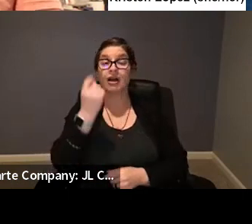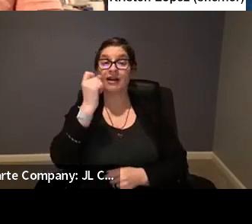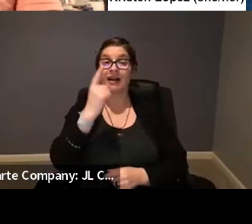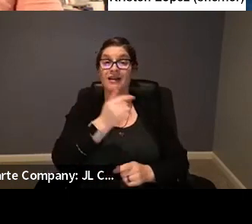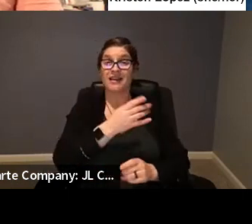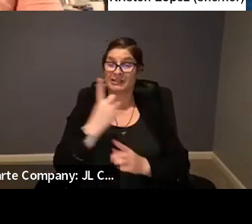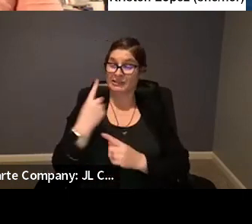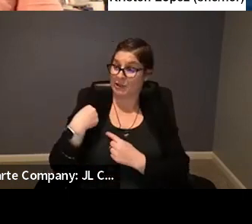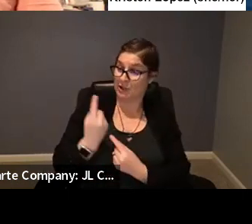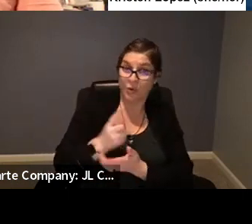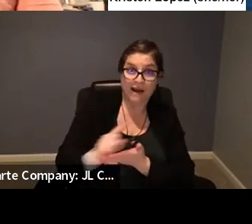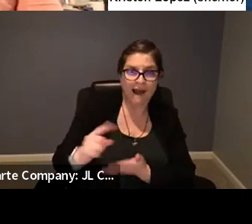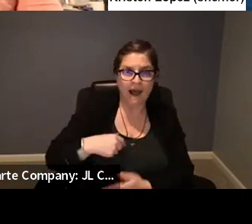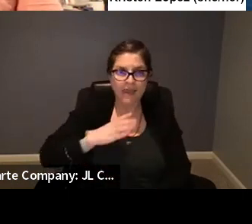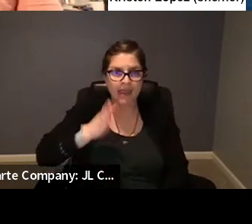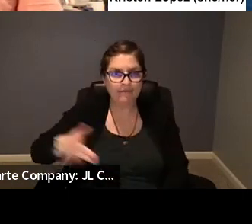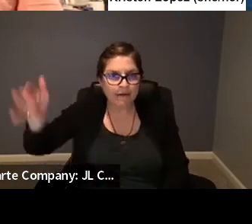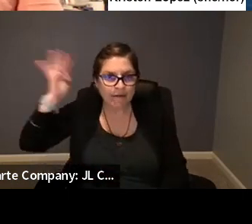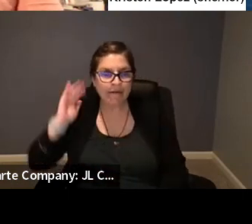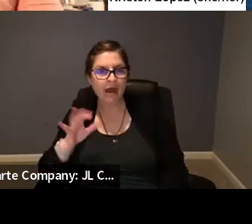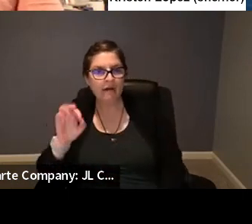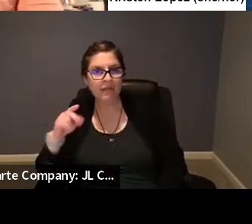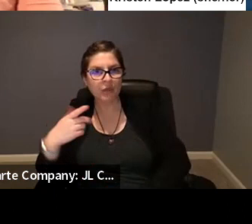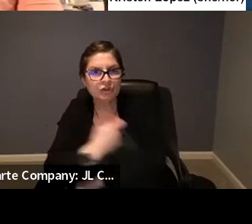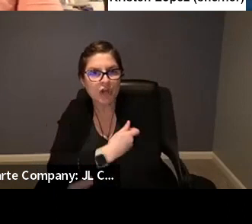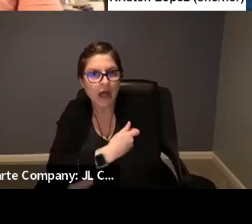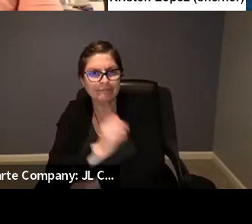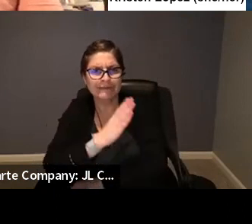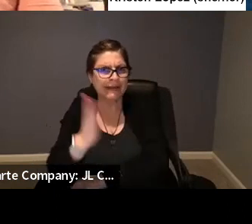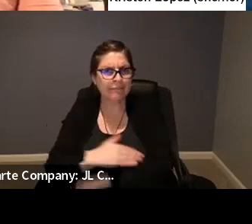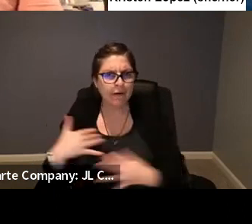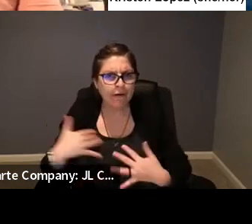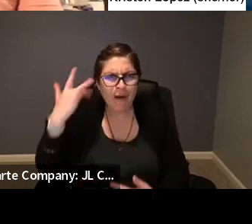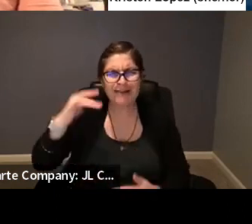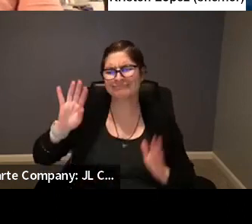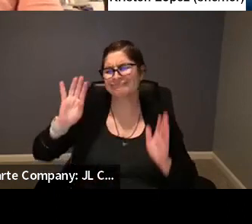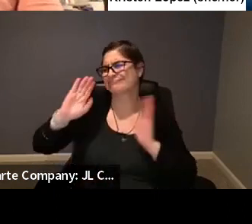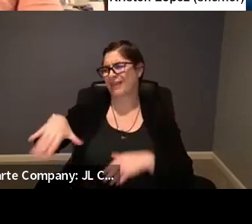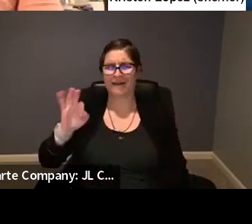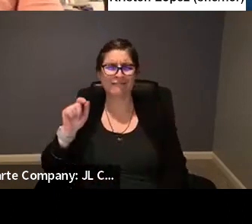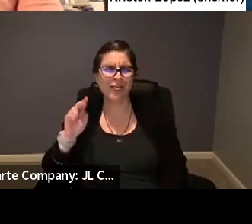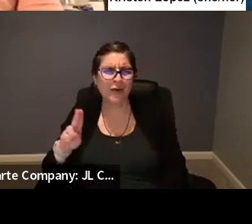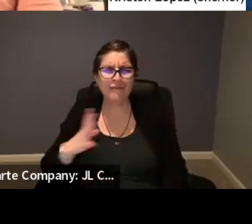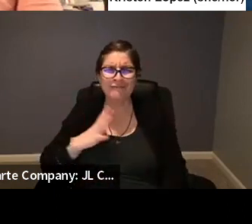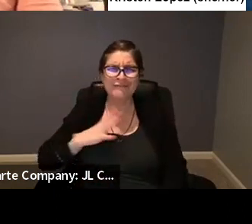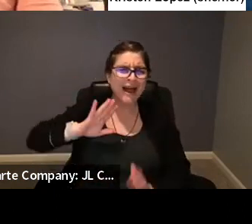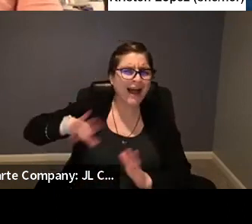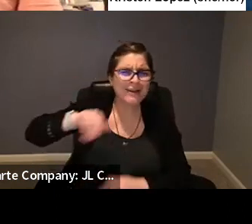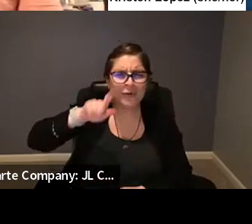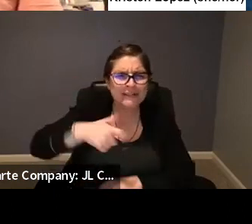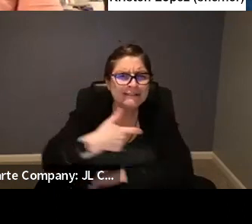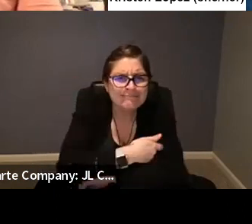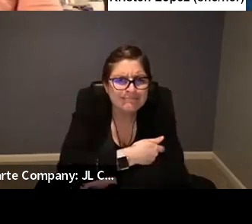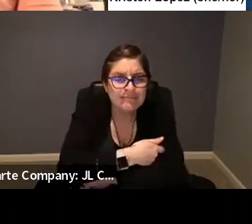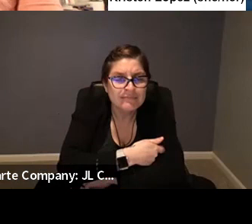I'd ever gotten a flu shot. I had never been afraid of the flu before in my life because I was like, oh, the flu, I'll be fine with that. And then, you know,